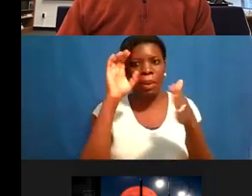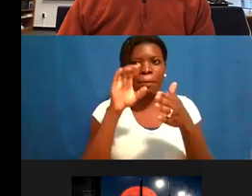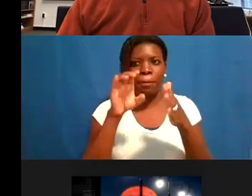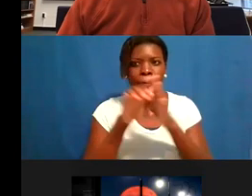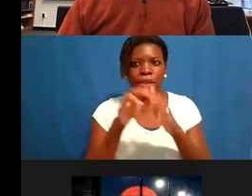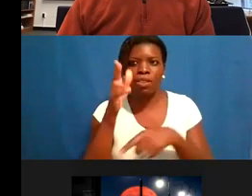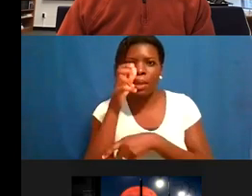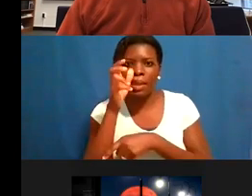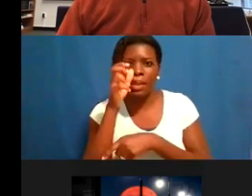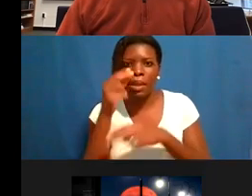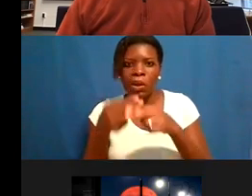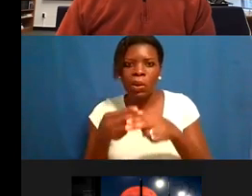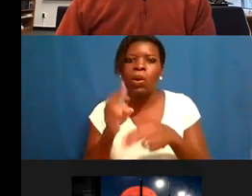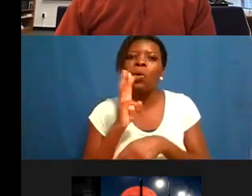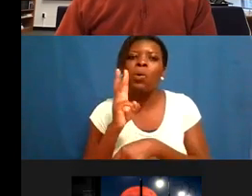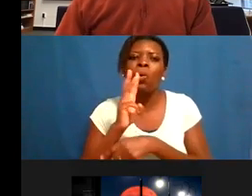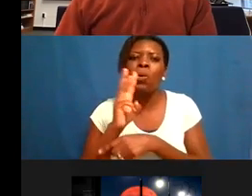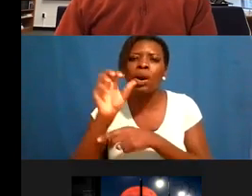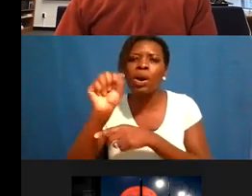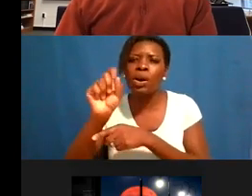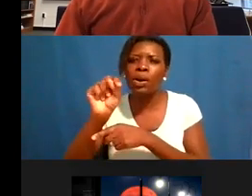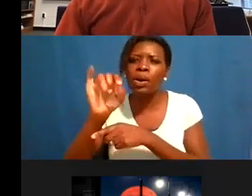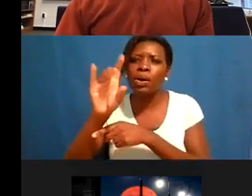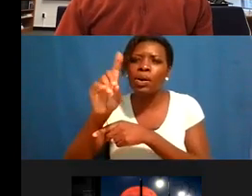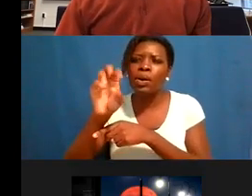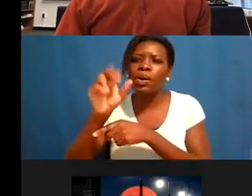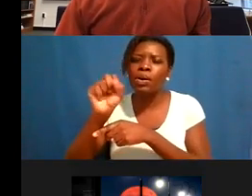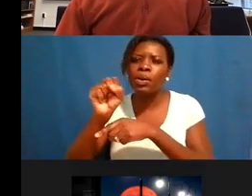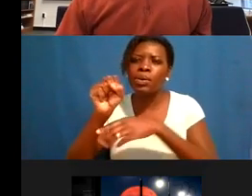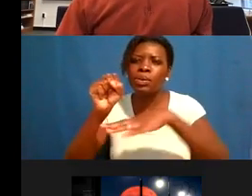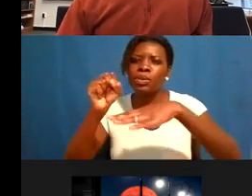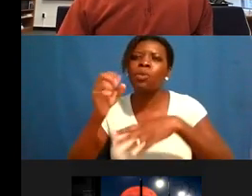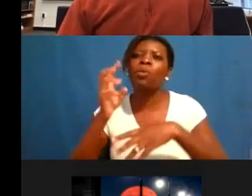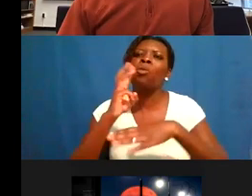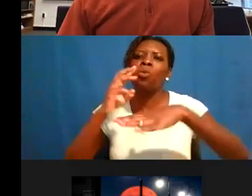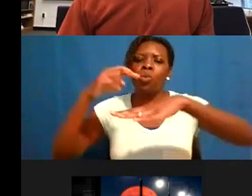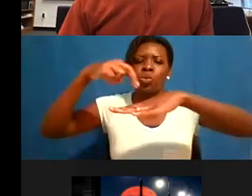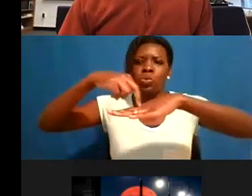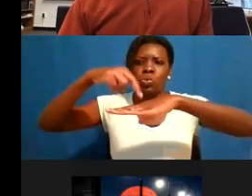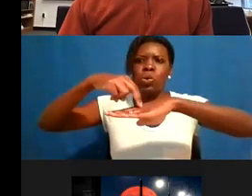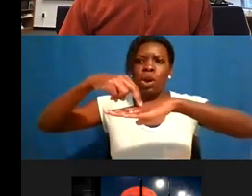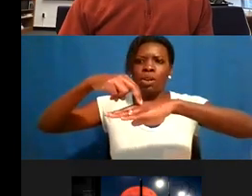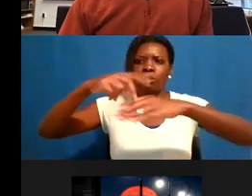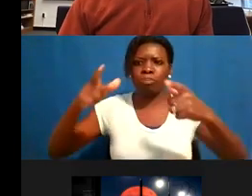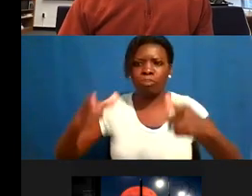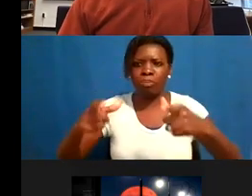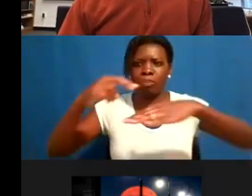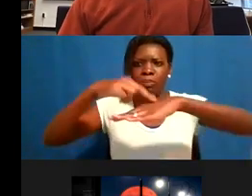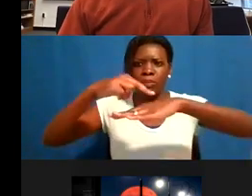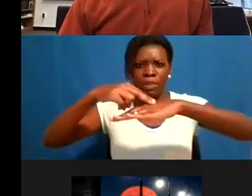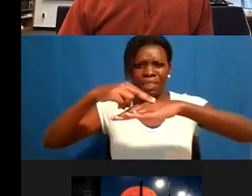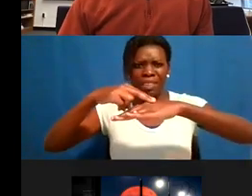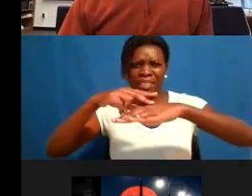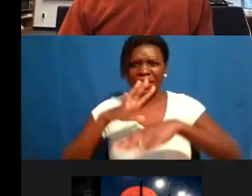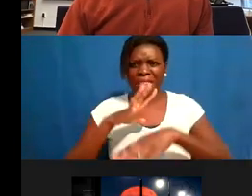striders, basically standing on top of a surface of water, say on the surface of a pond or something. And that's really